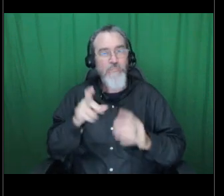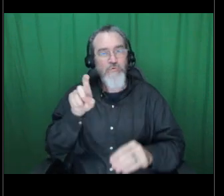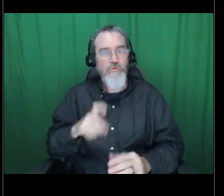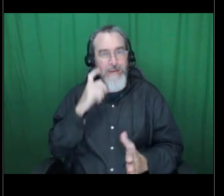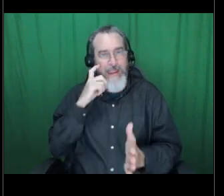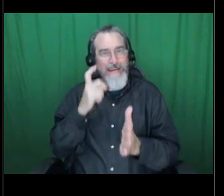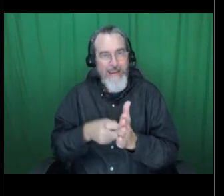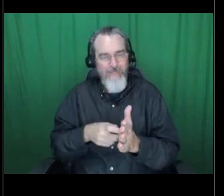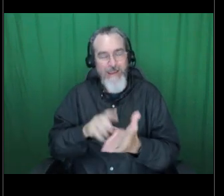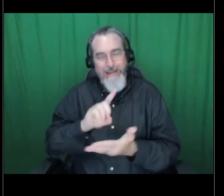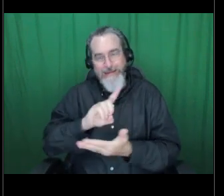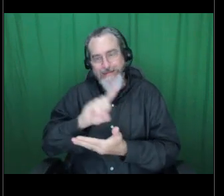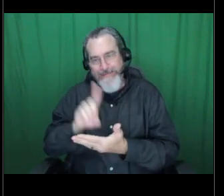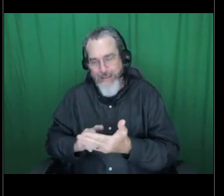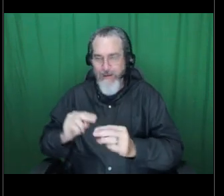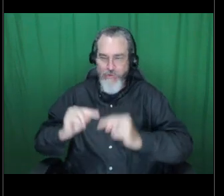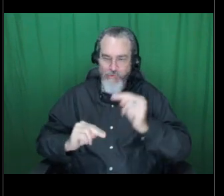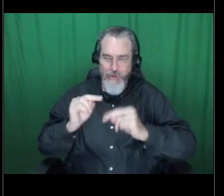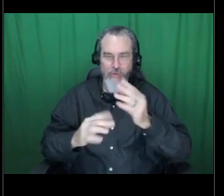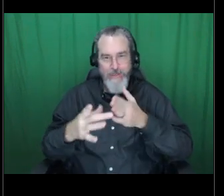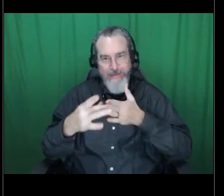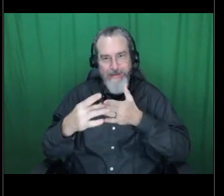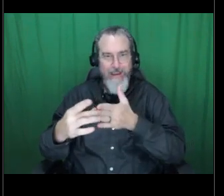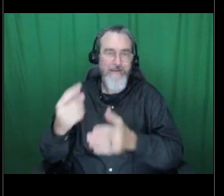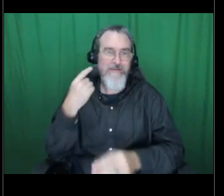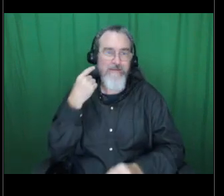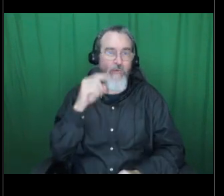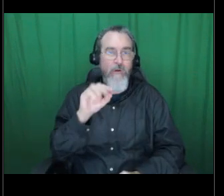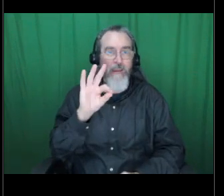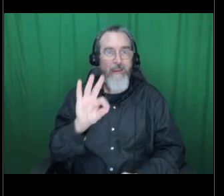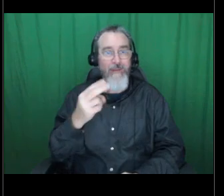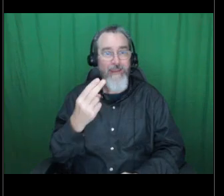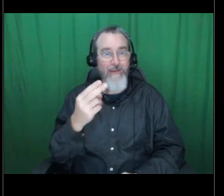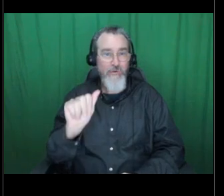guidance provided for FHA Requirement 1.